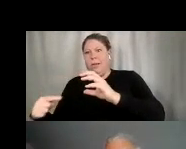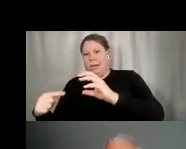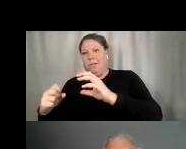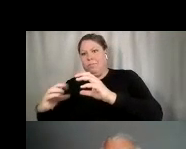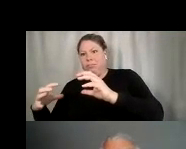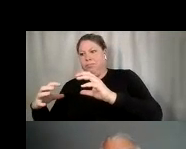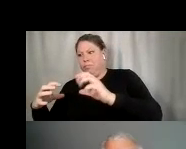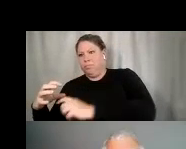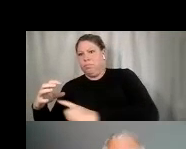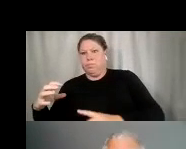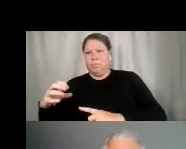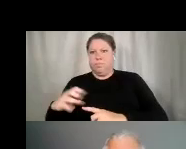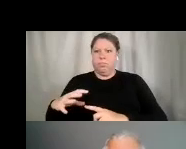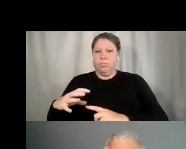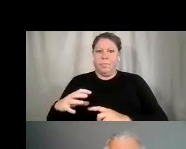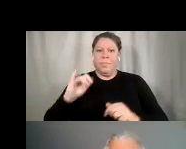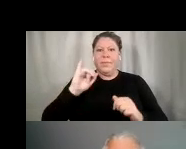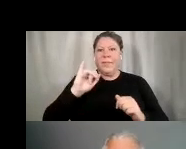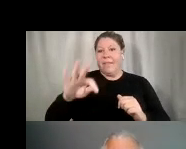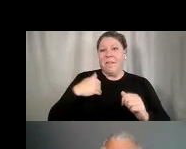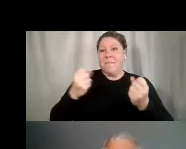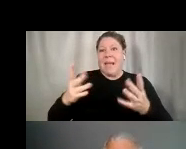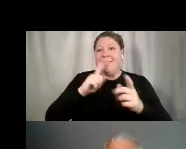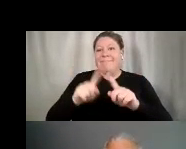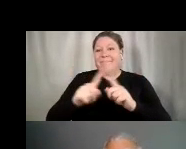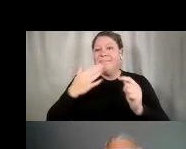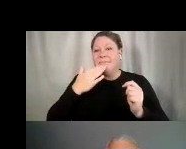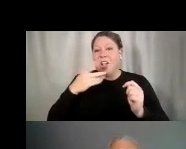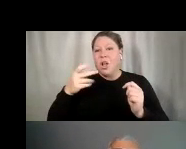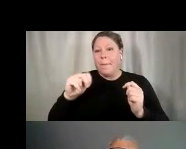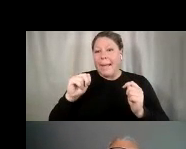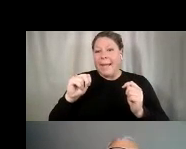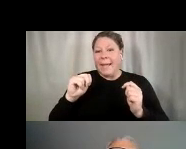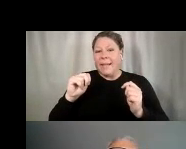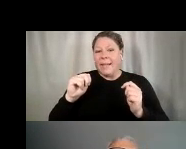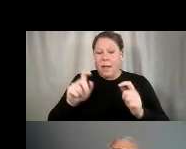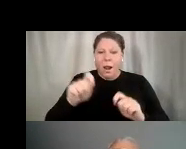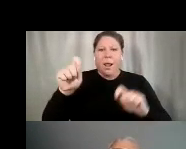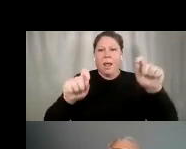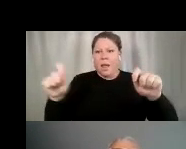we have lots of different color pens in our drawer next to us, then this will